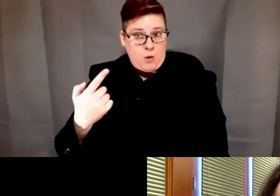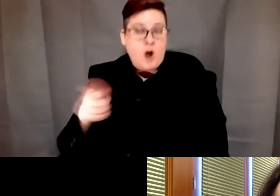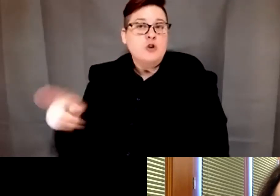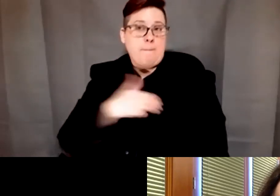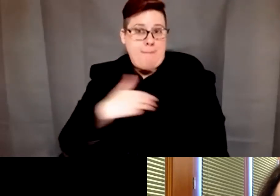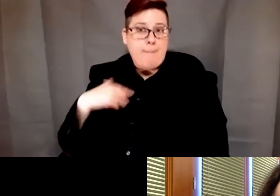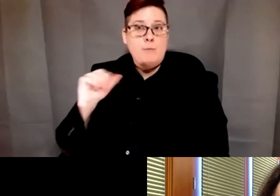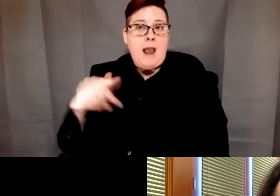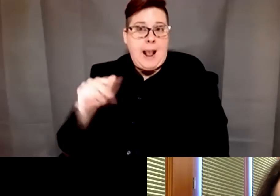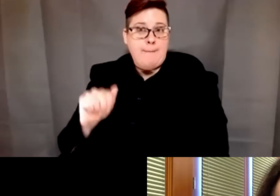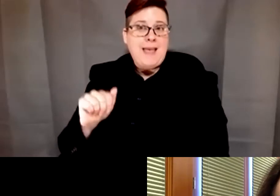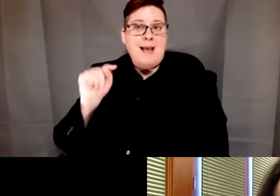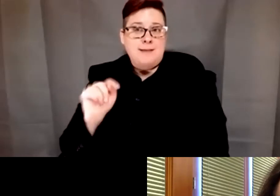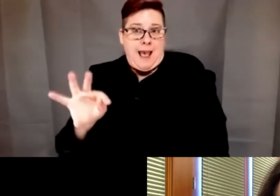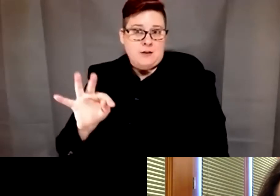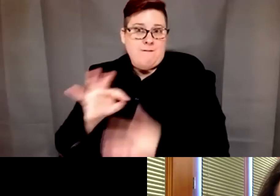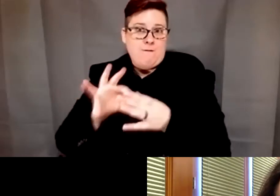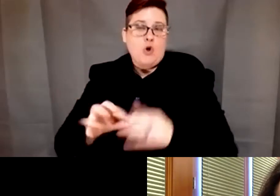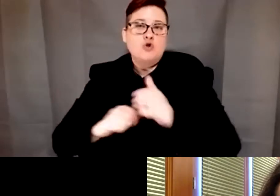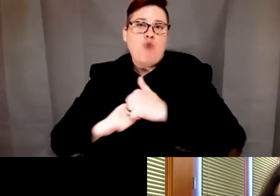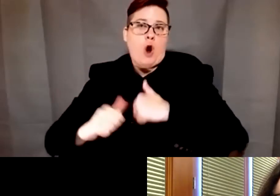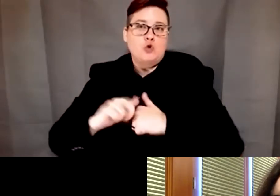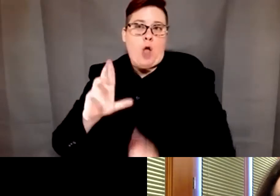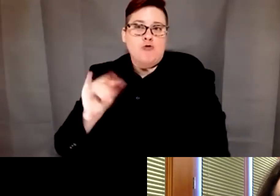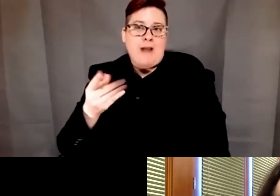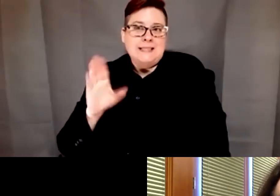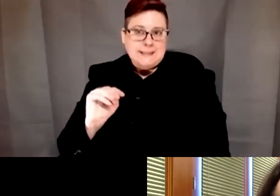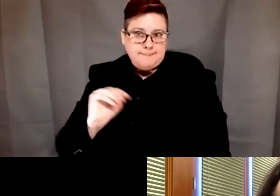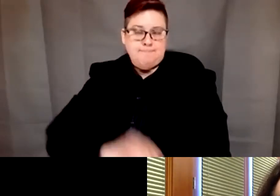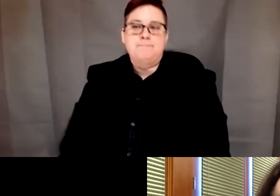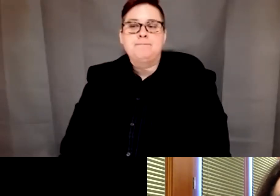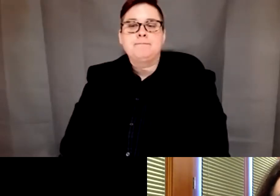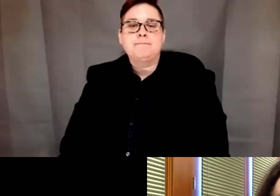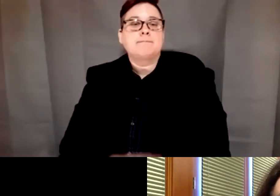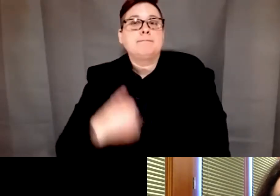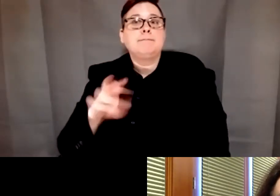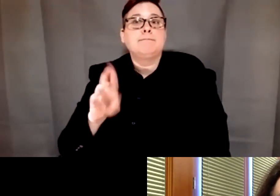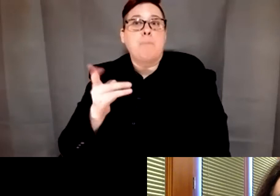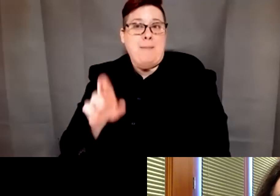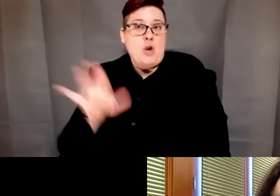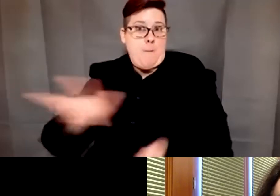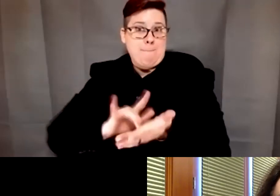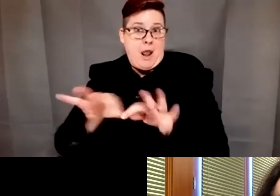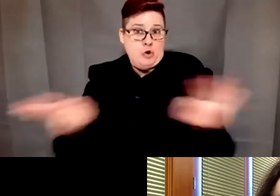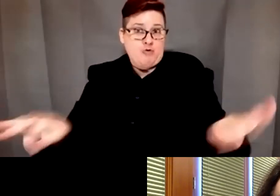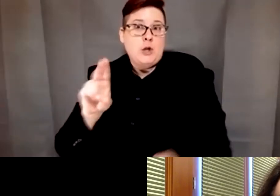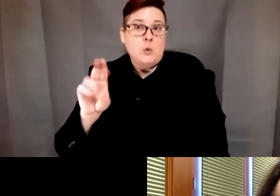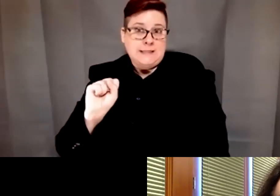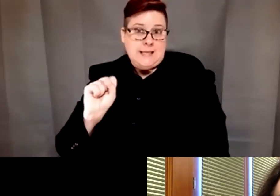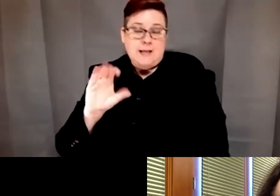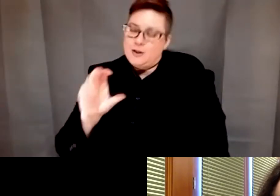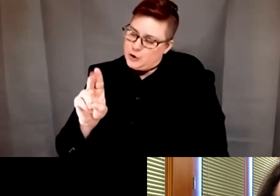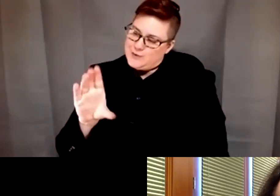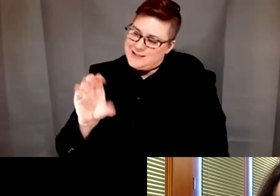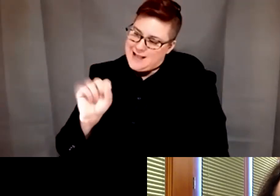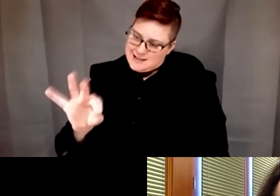of the APA's Task Force on Structural Racism. Dr. Binder received her medical degree from UCSF and completed her